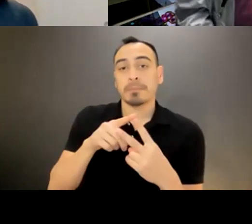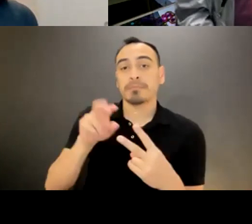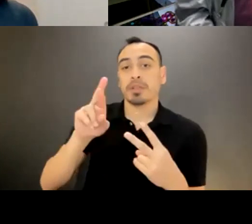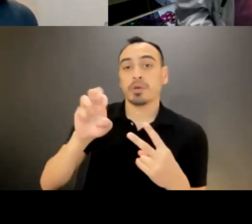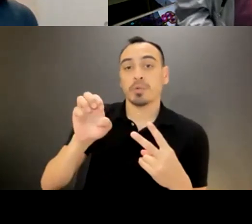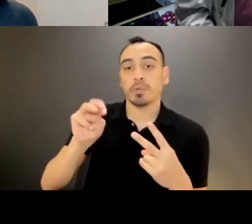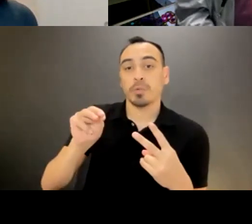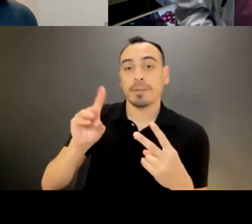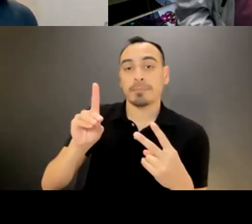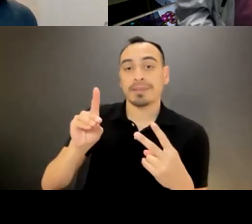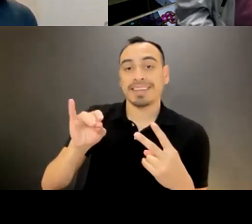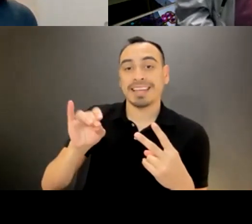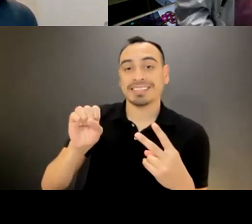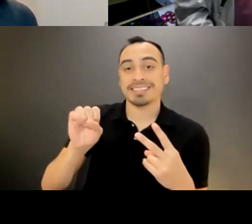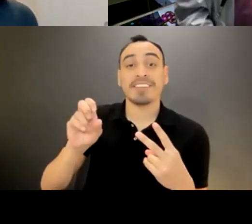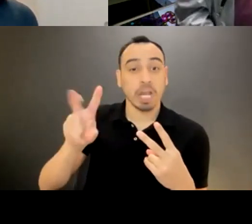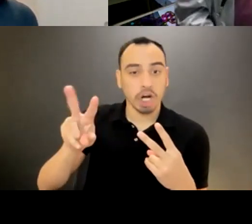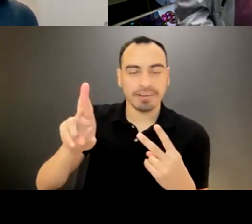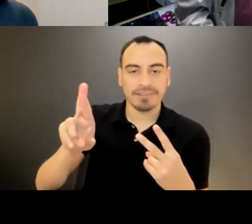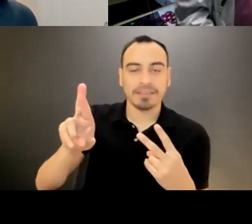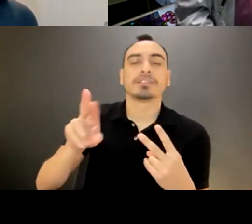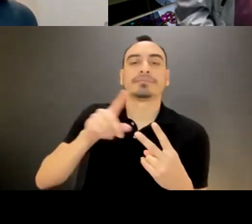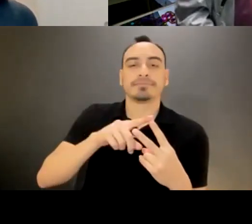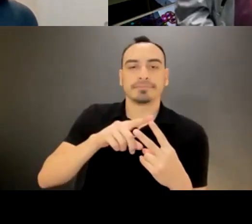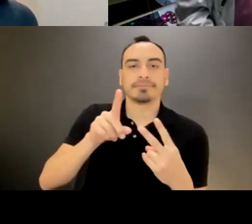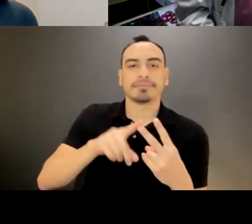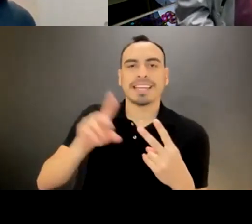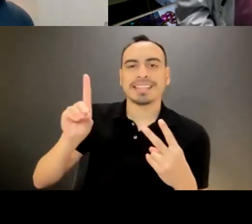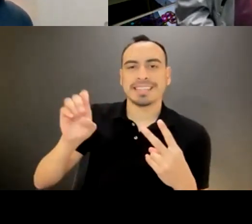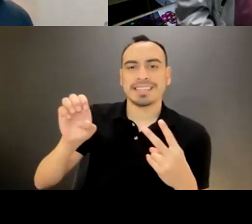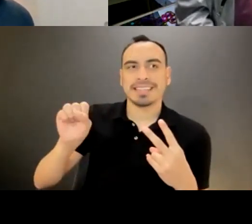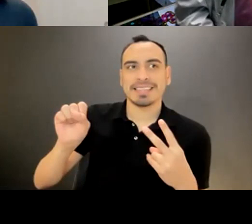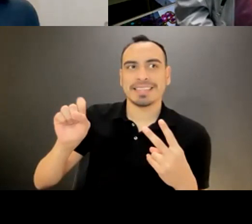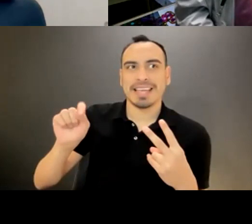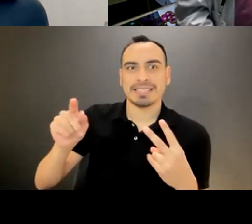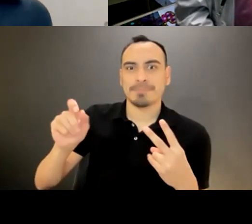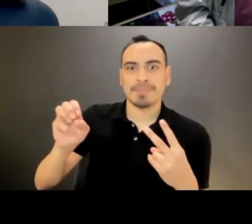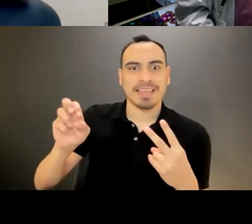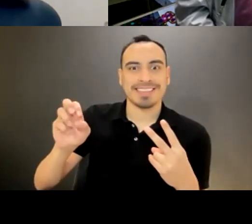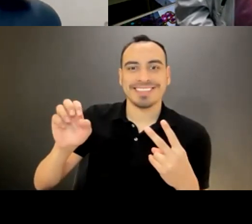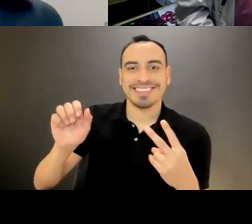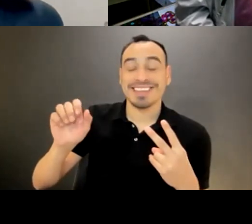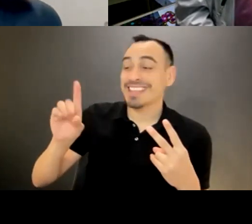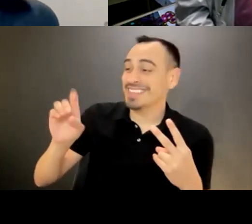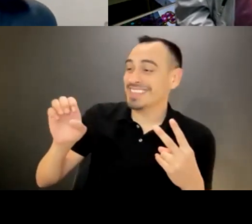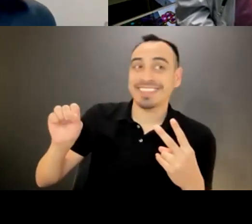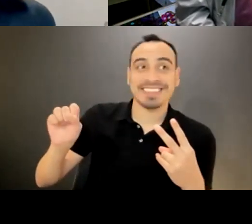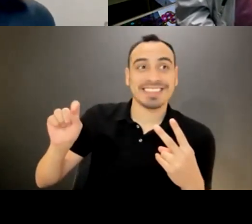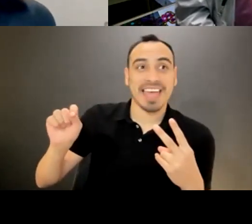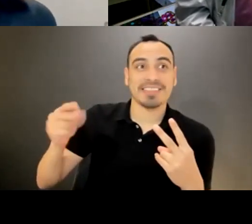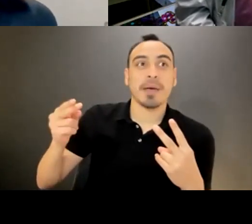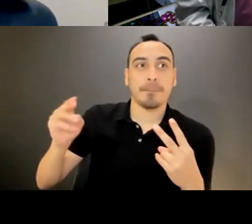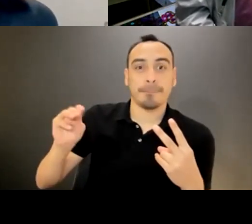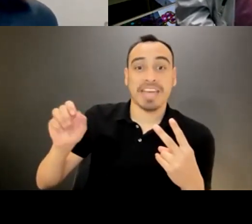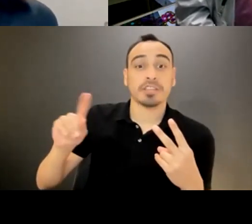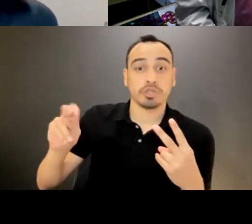is an antiviral drug, and then dexamethasone, which is a steroid. And dexamethasone,